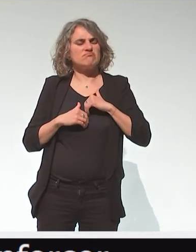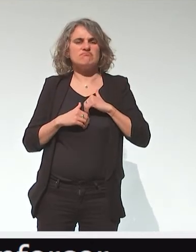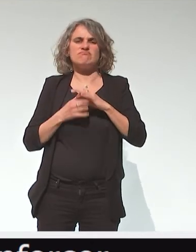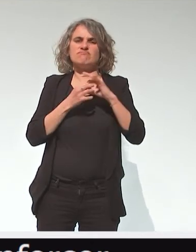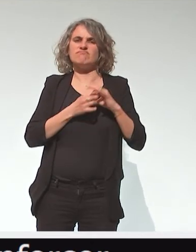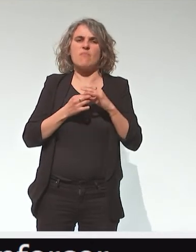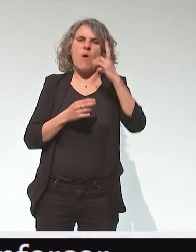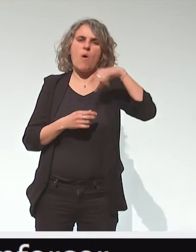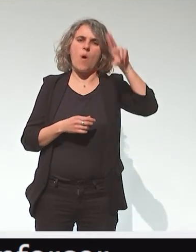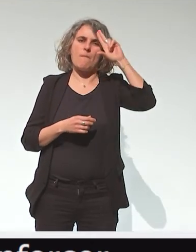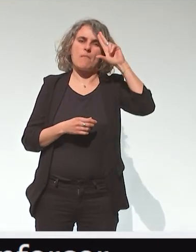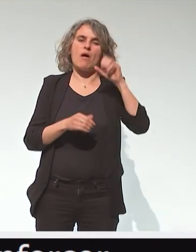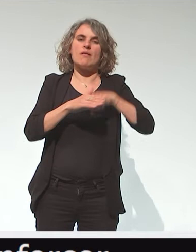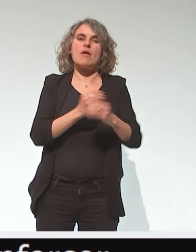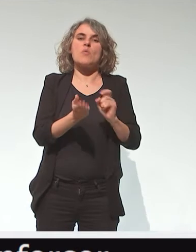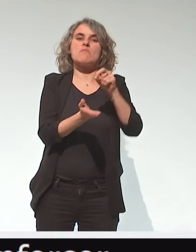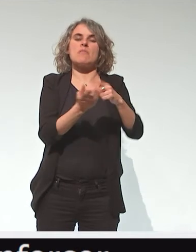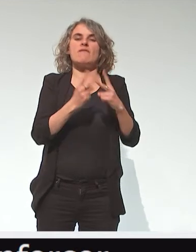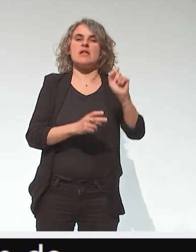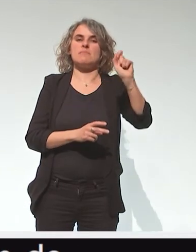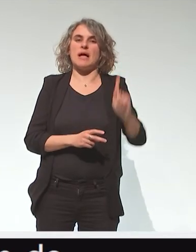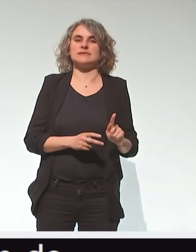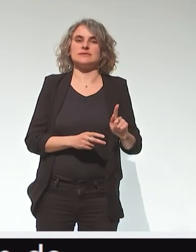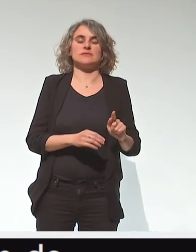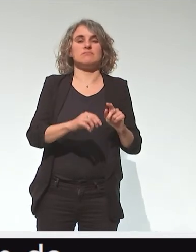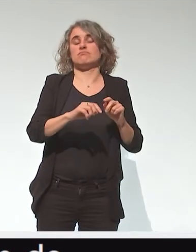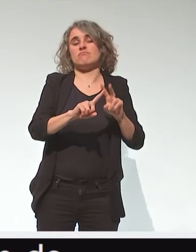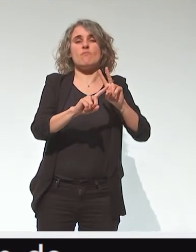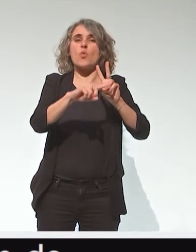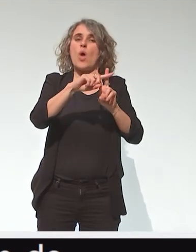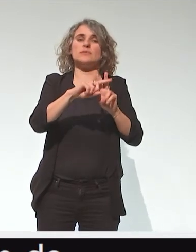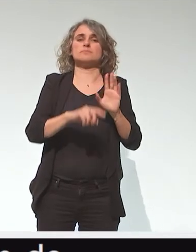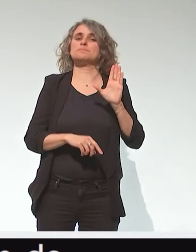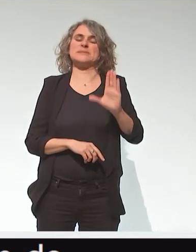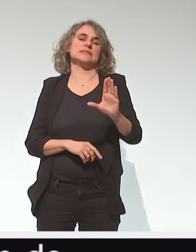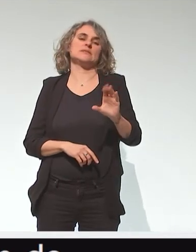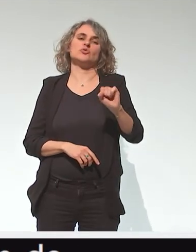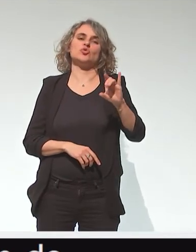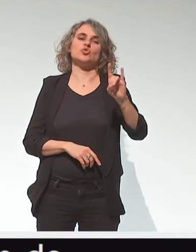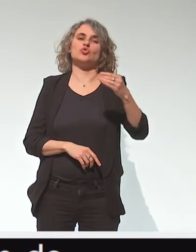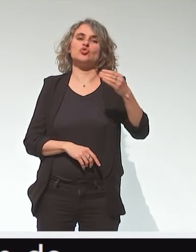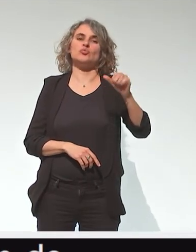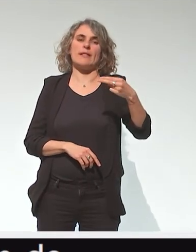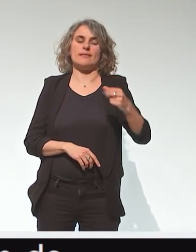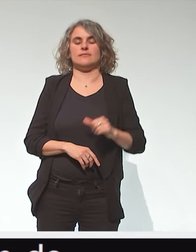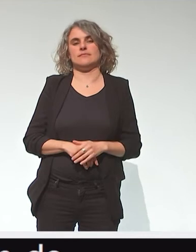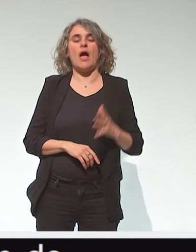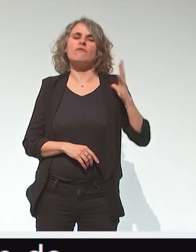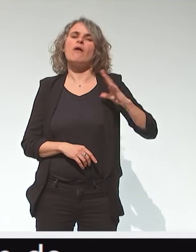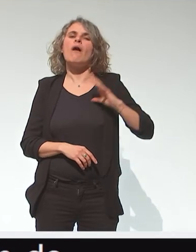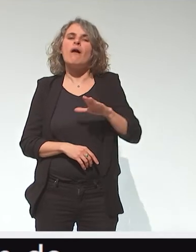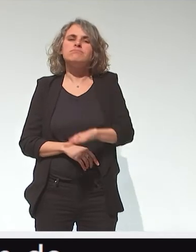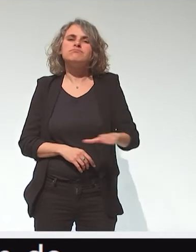European. I was born in Metz, in France, in Robert Schumann's Lorraine area,